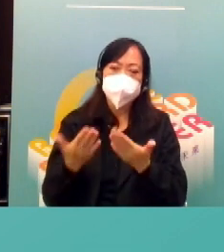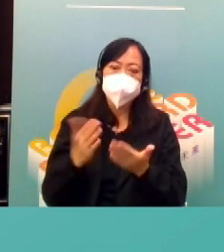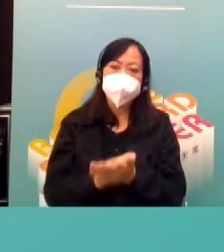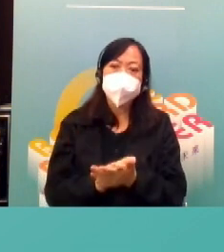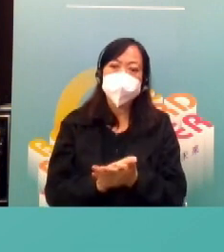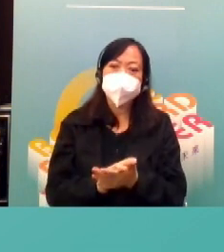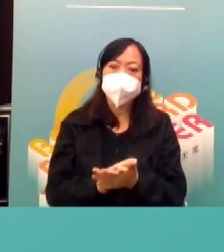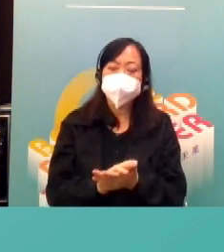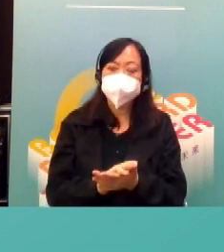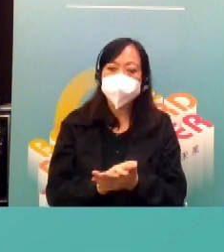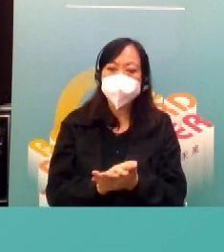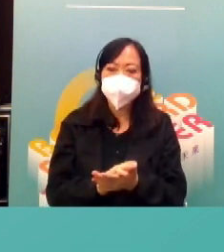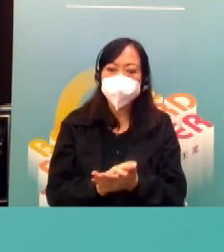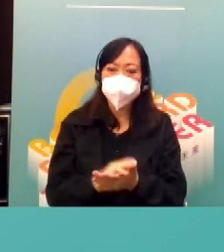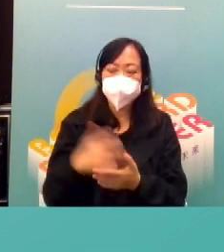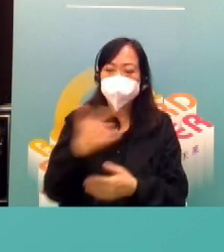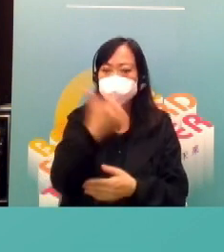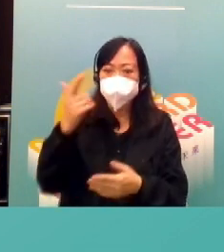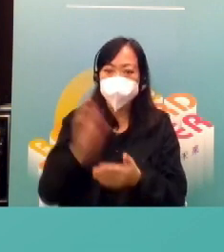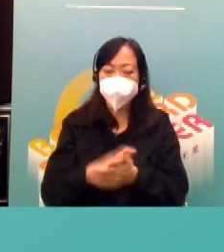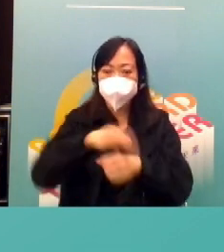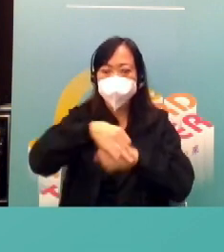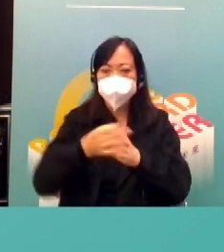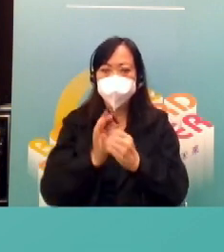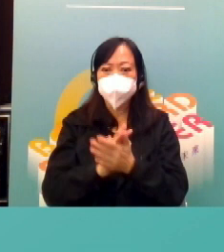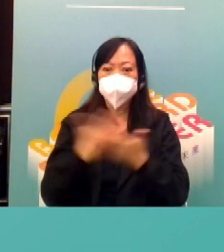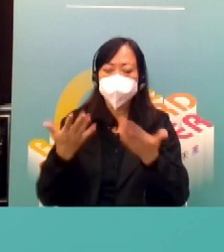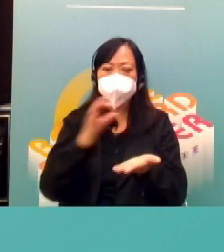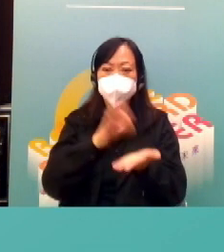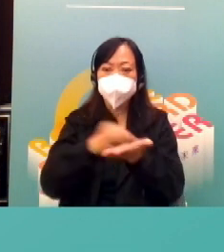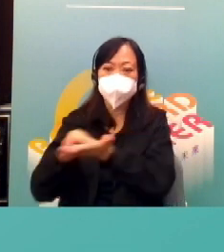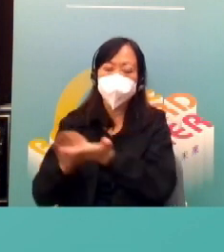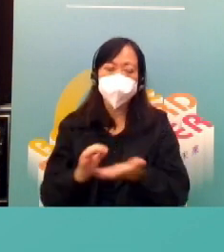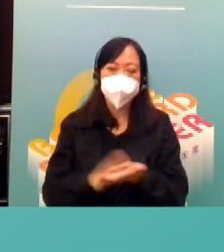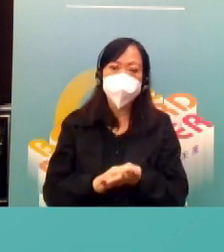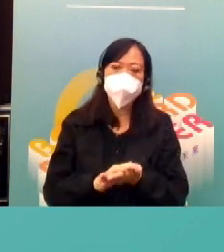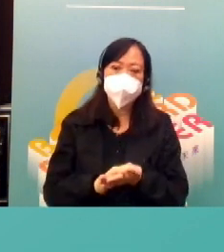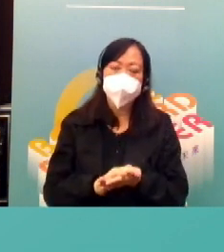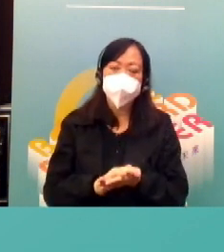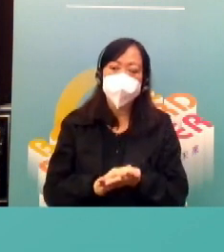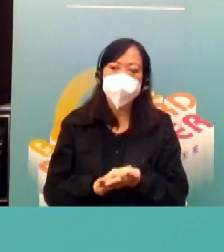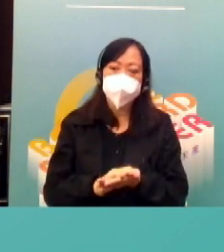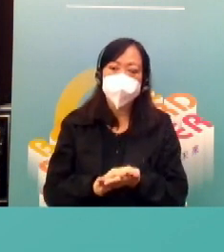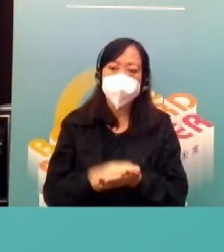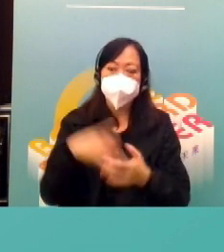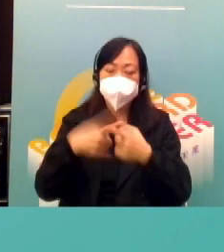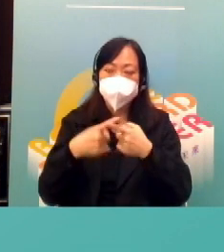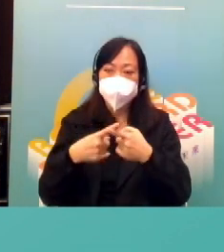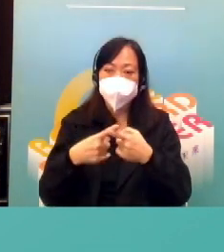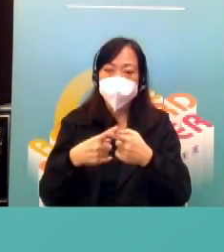first countries or municipalities to do this, which gives preferential treatment in procurement to social